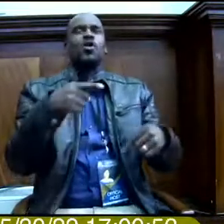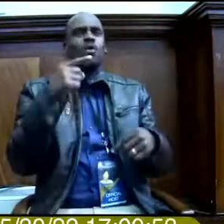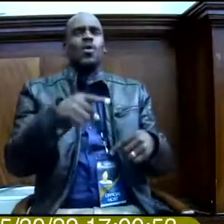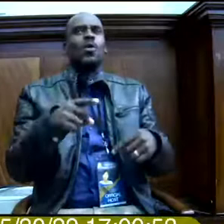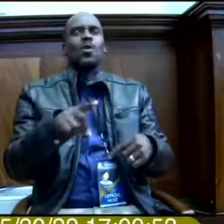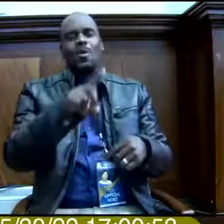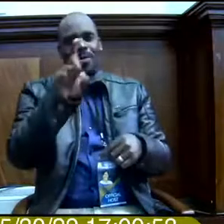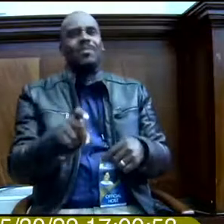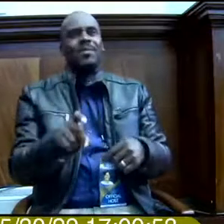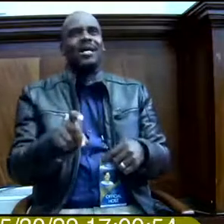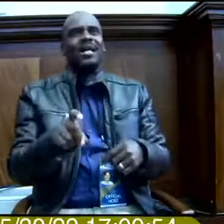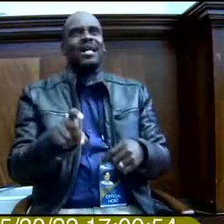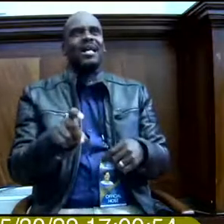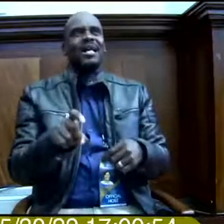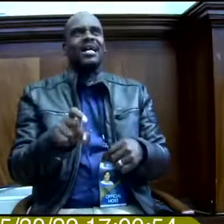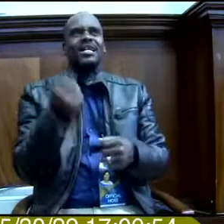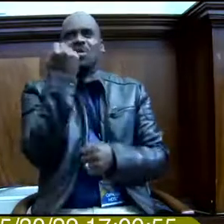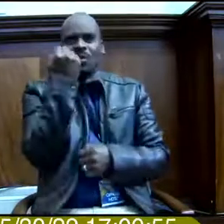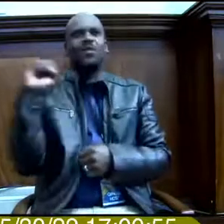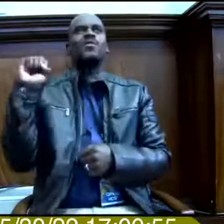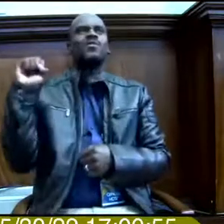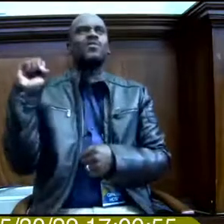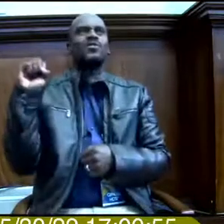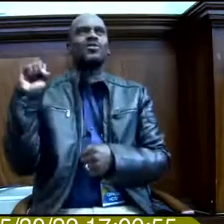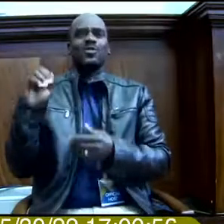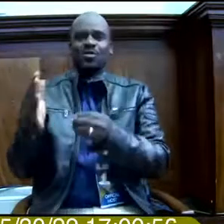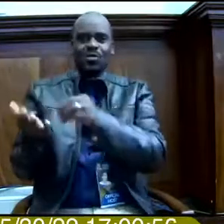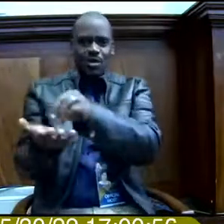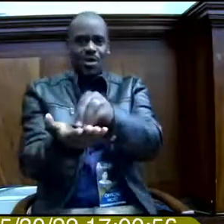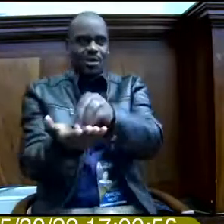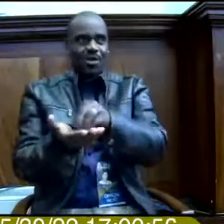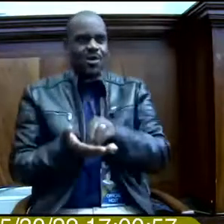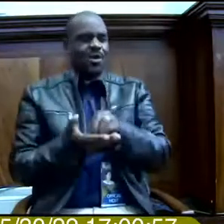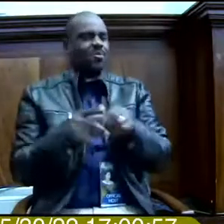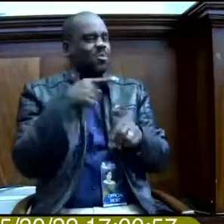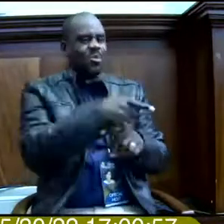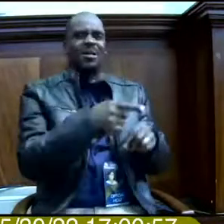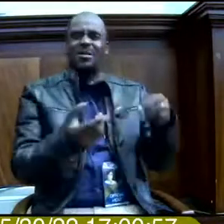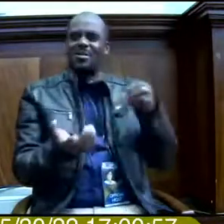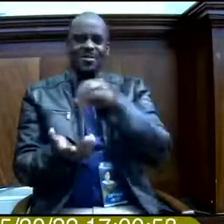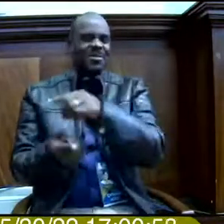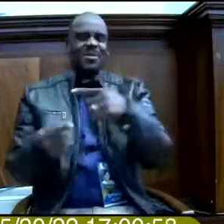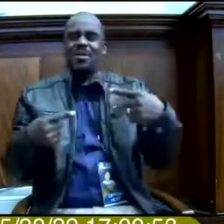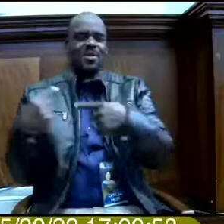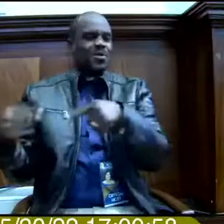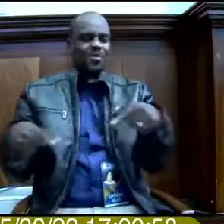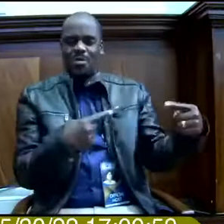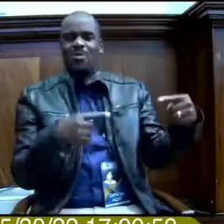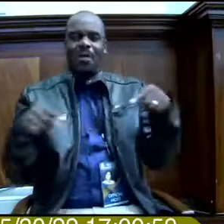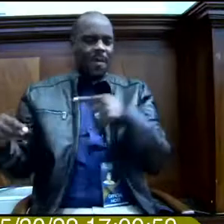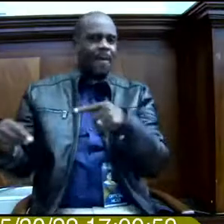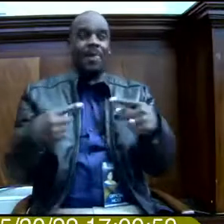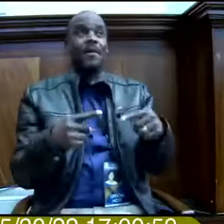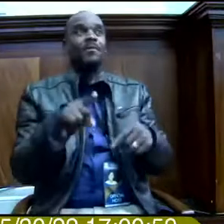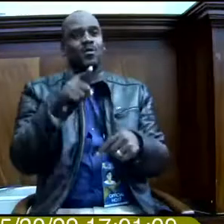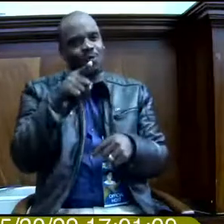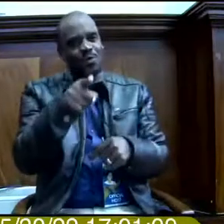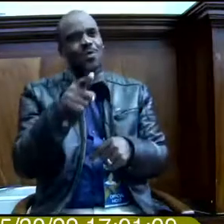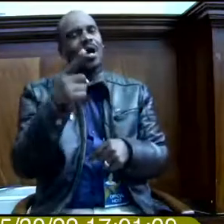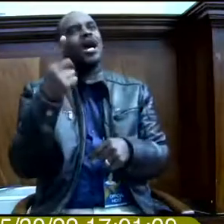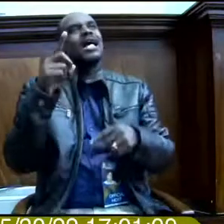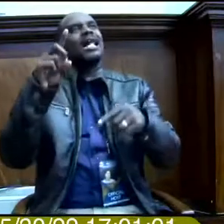adopt that position of opposing one another because in my view you are